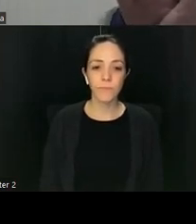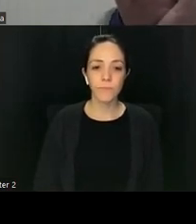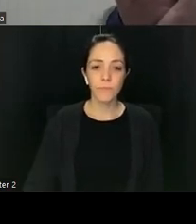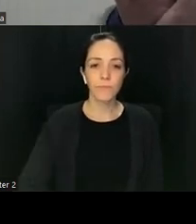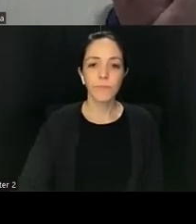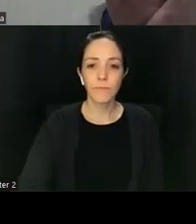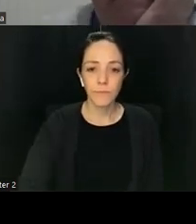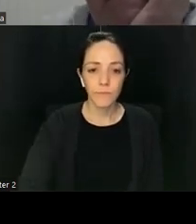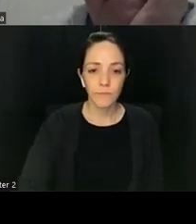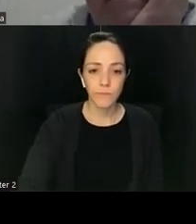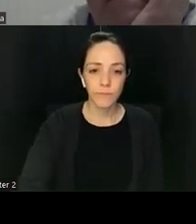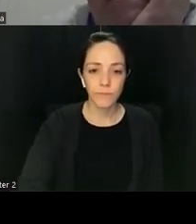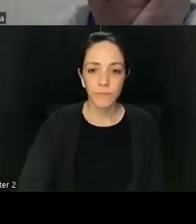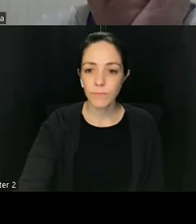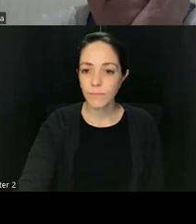Let's see.